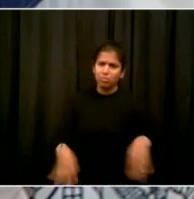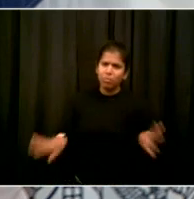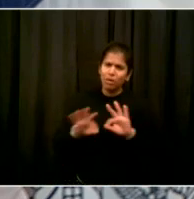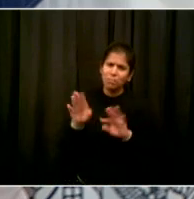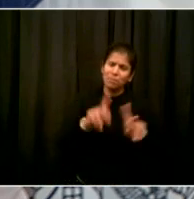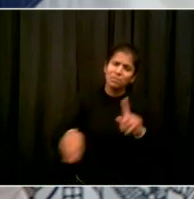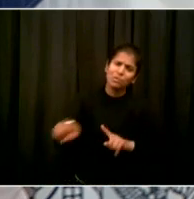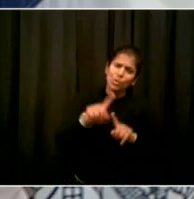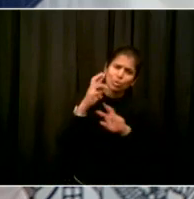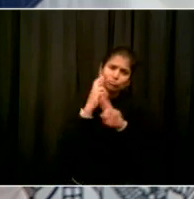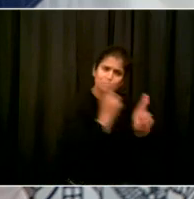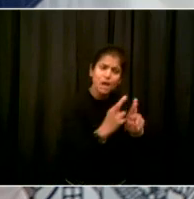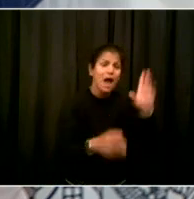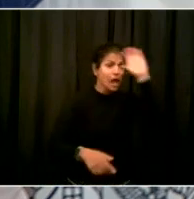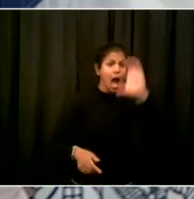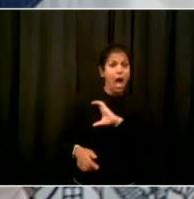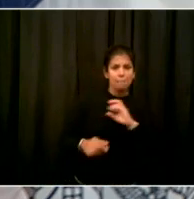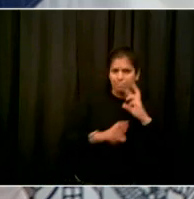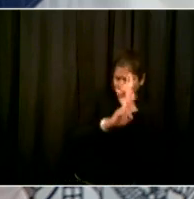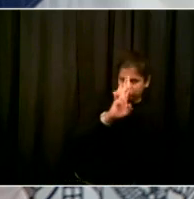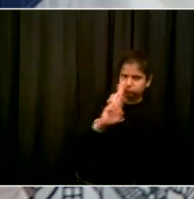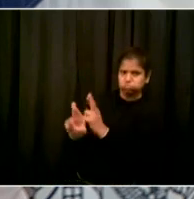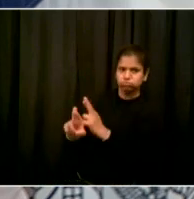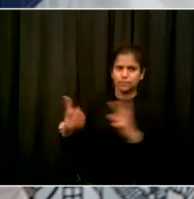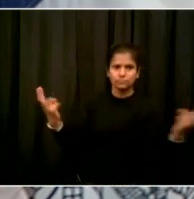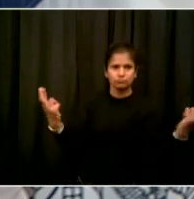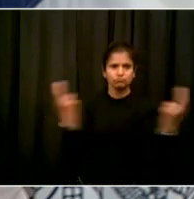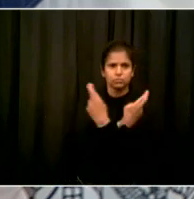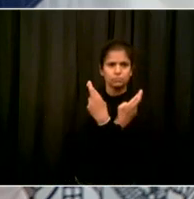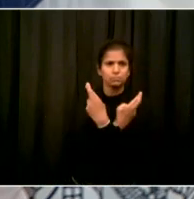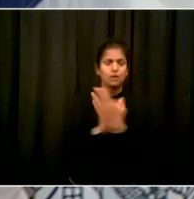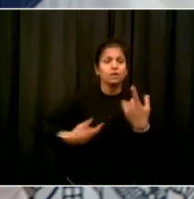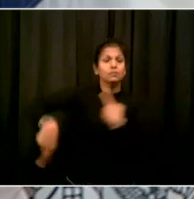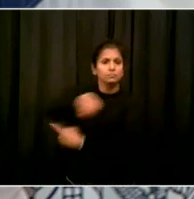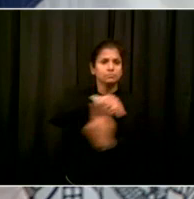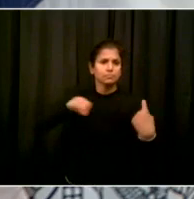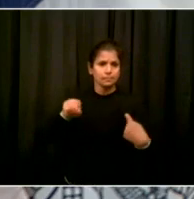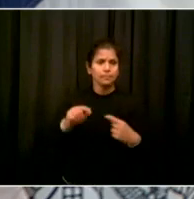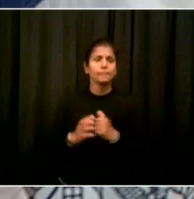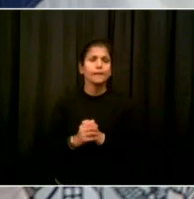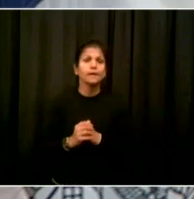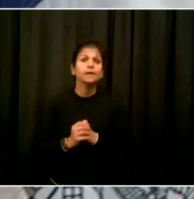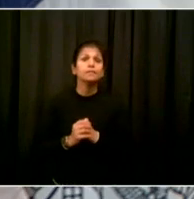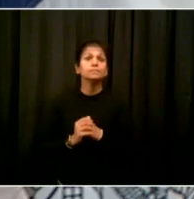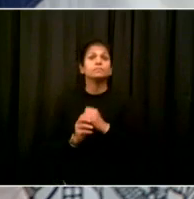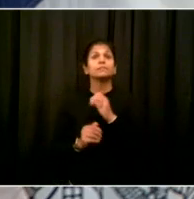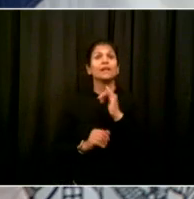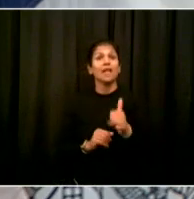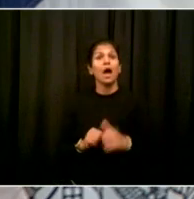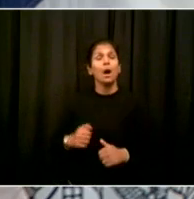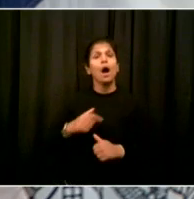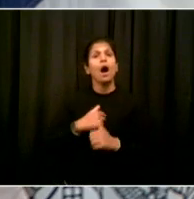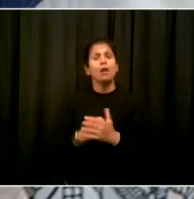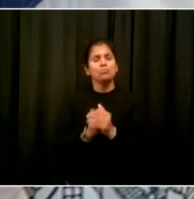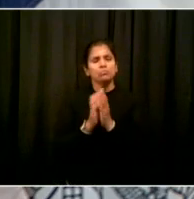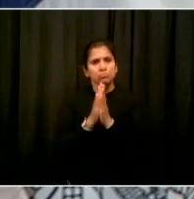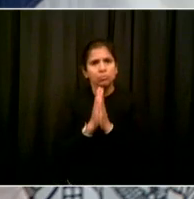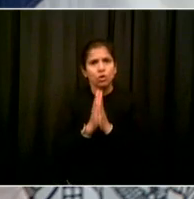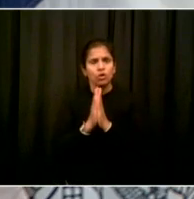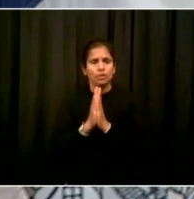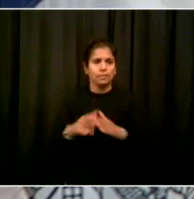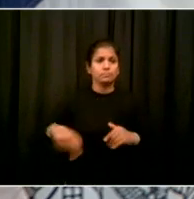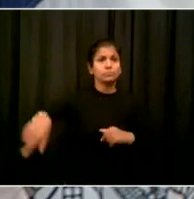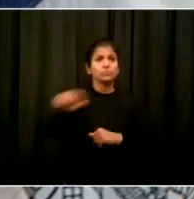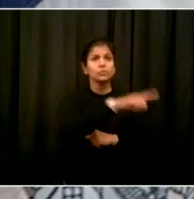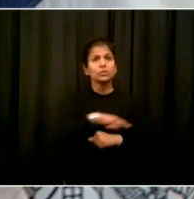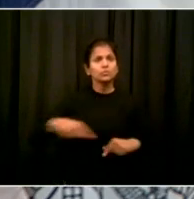help us take that to the next level. I want to extend my congratulations to all who have been promoted today, many of whom I've had the pleasure